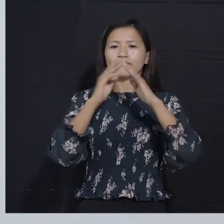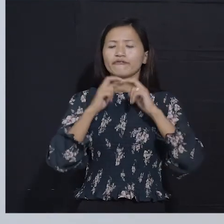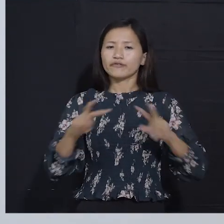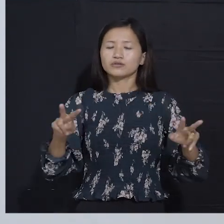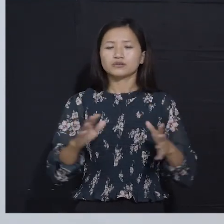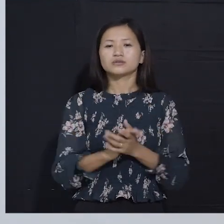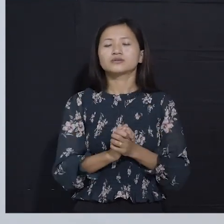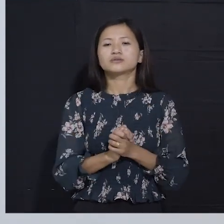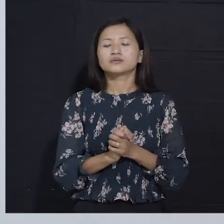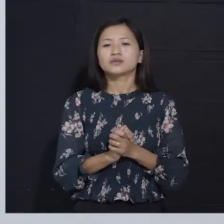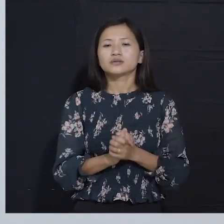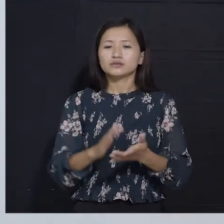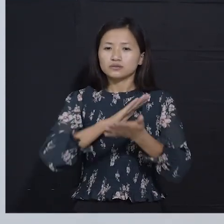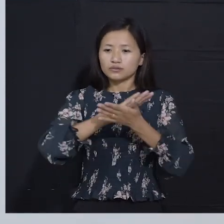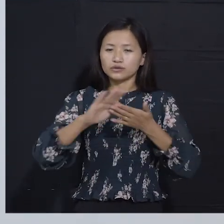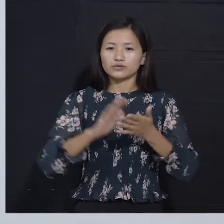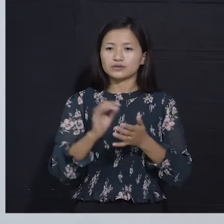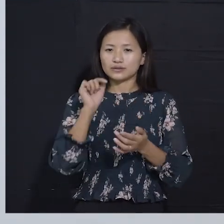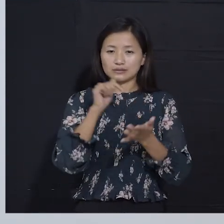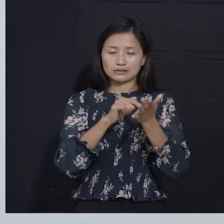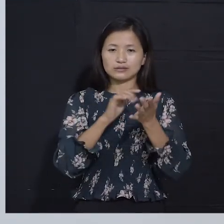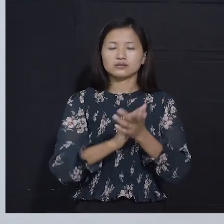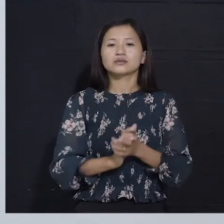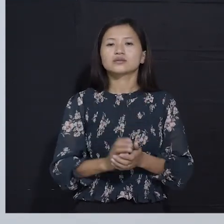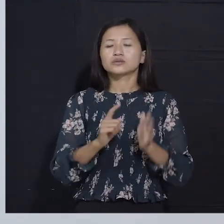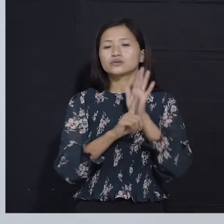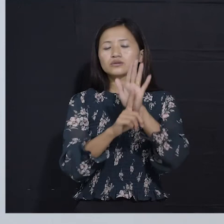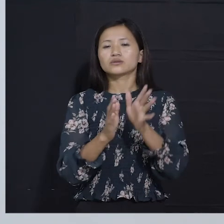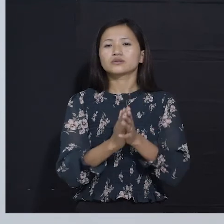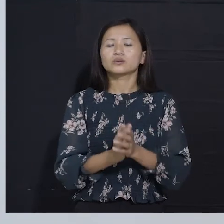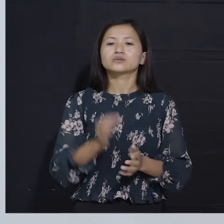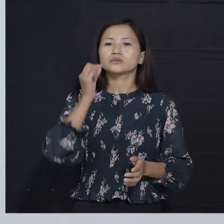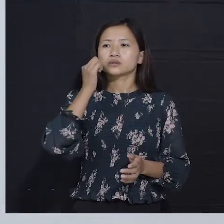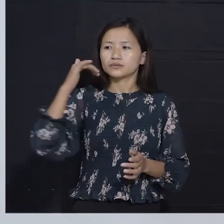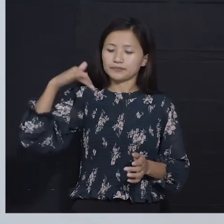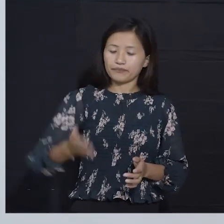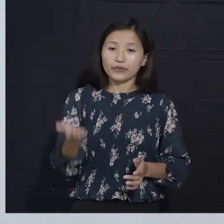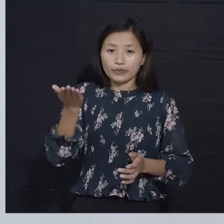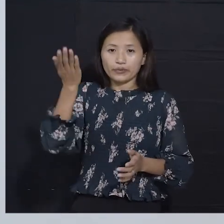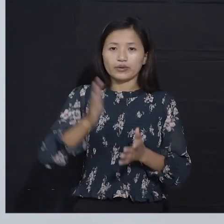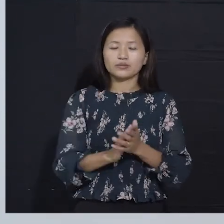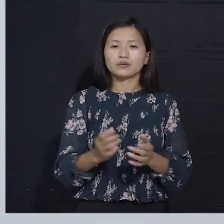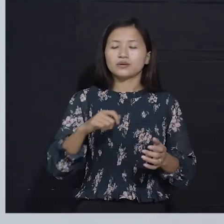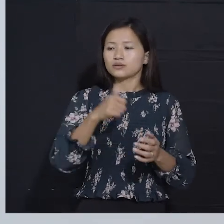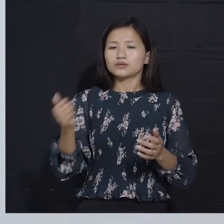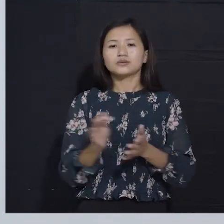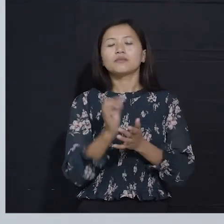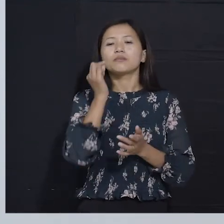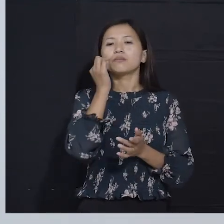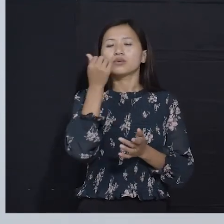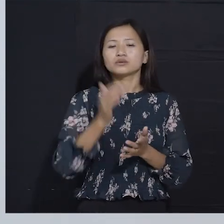because it is a proof, it is a sign to show that he was also matured enough to join the other boys in the